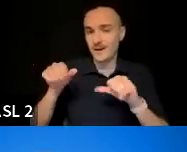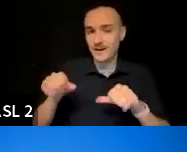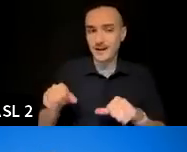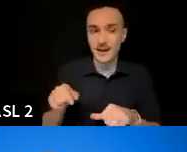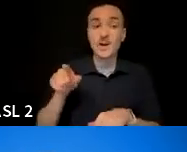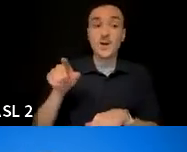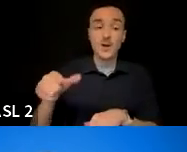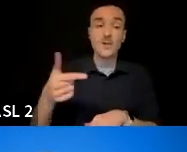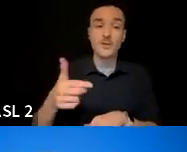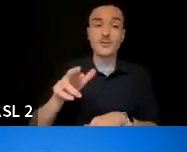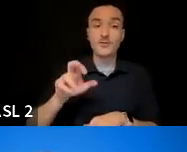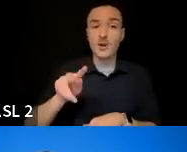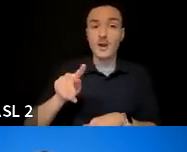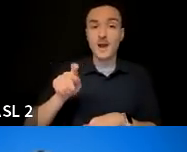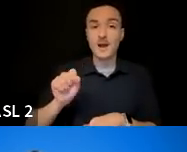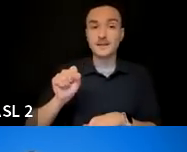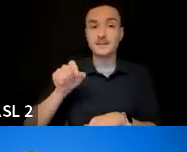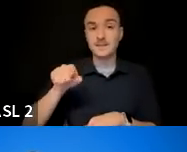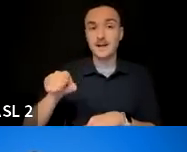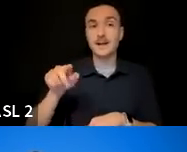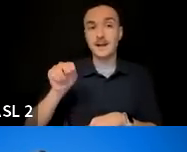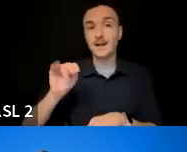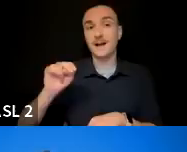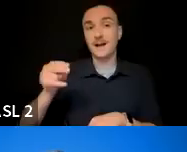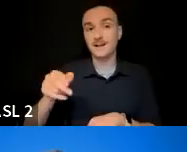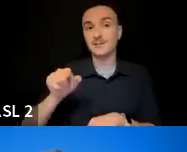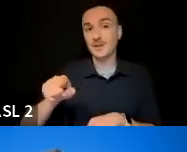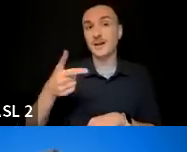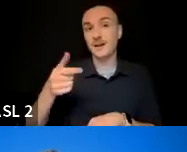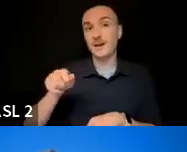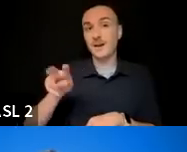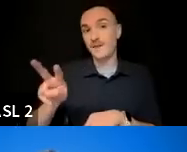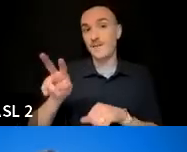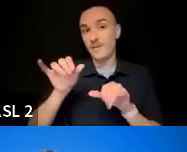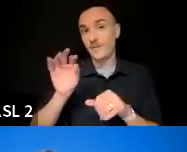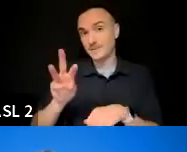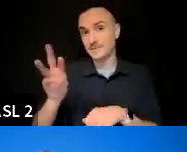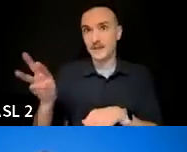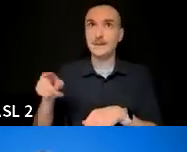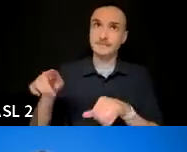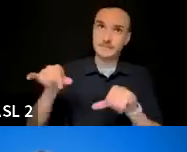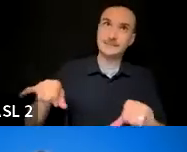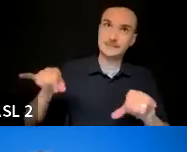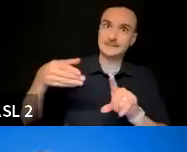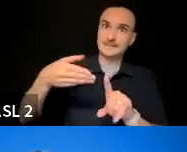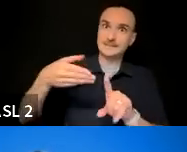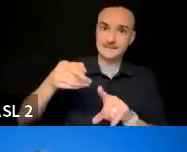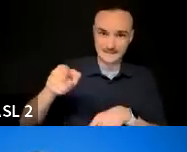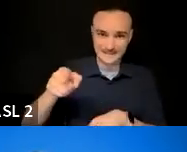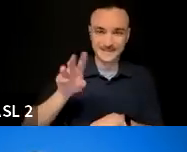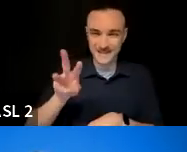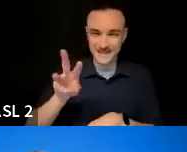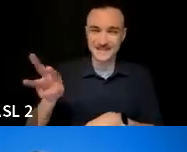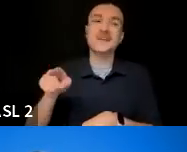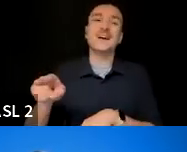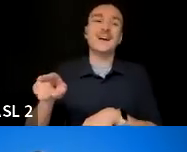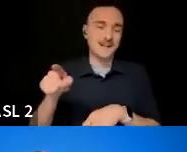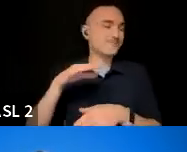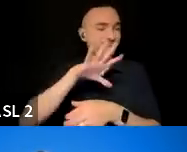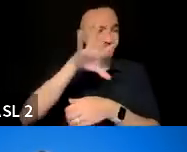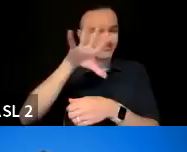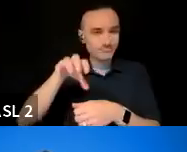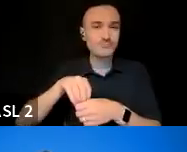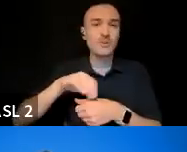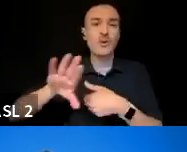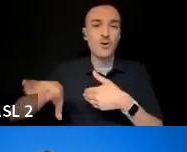grants.nih.gov site, you're probably seeing a pattern here, and it's linked within every opportunity, contains your general application instructions.